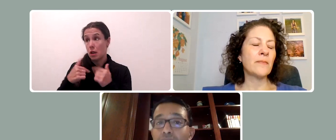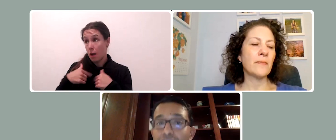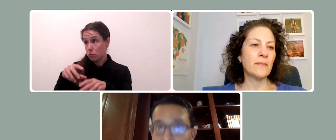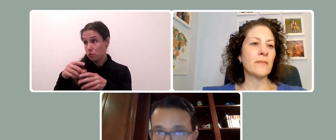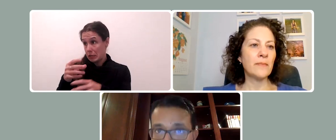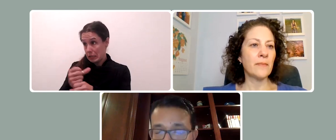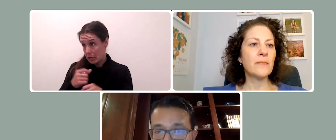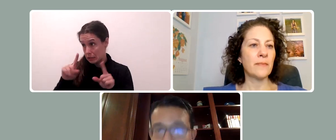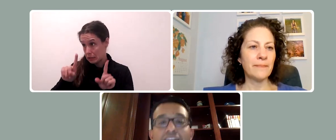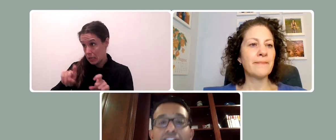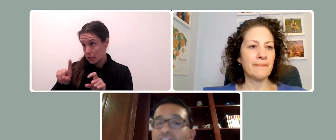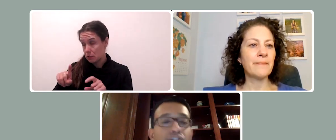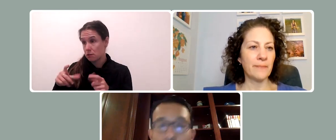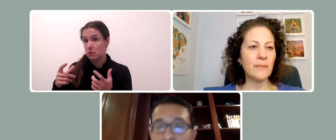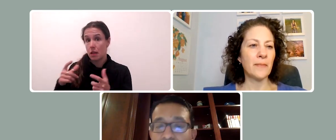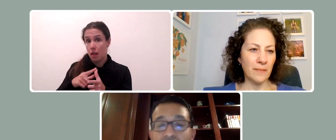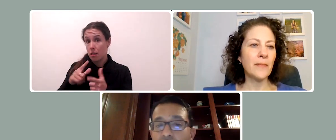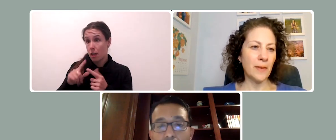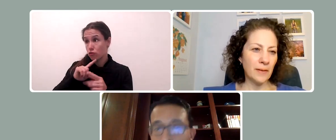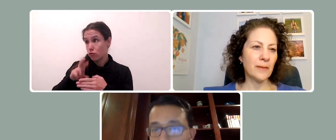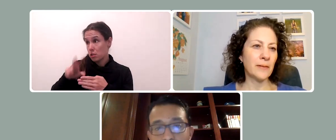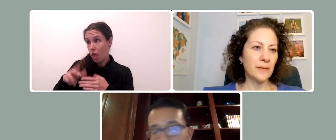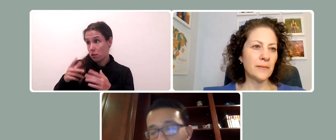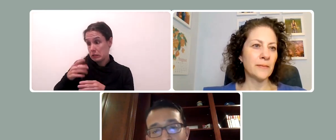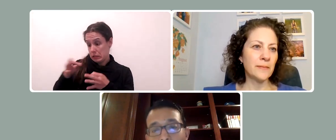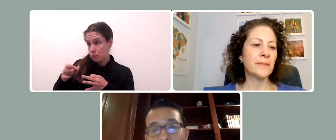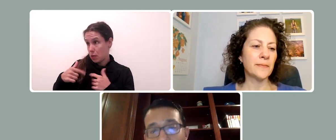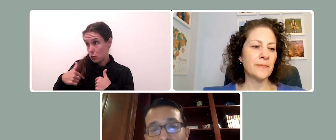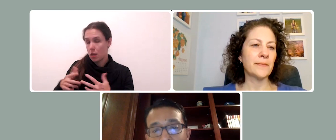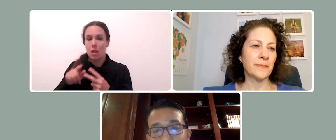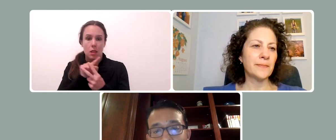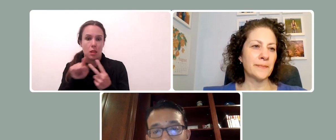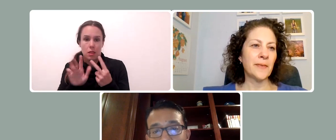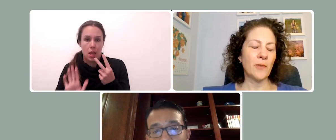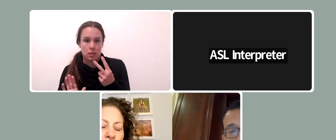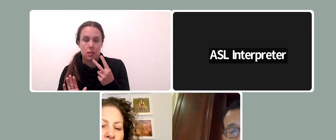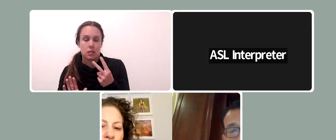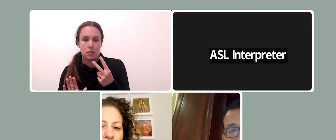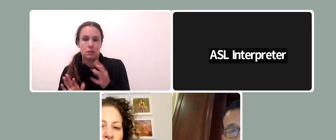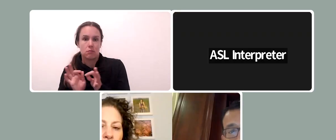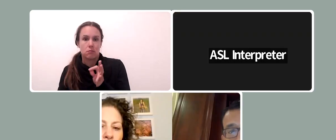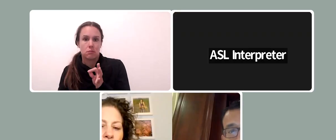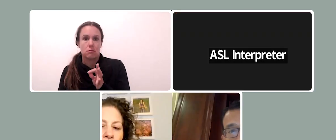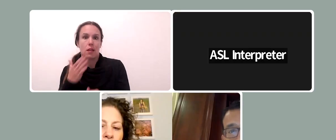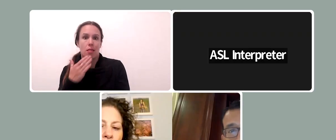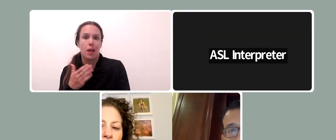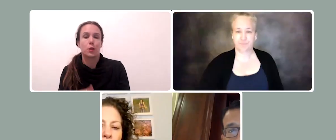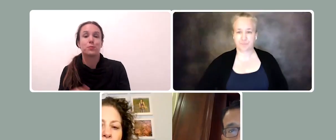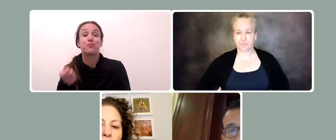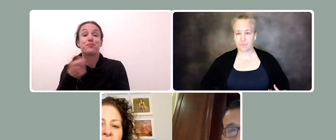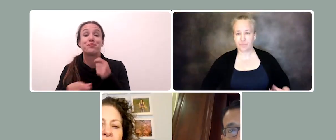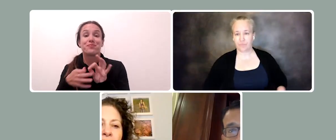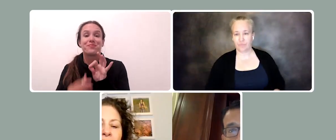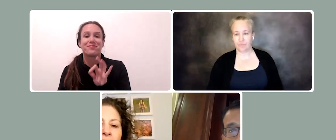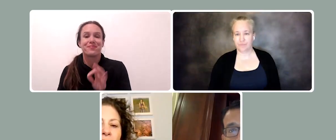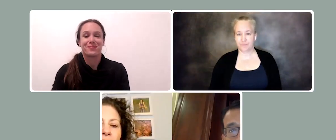please explain the results to me. That's all. That's really the 2 questions to ask. Great, thank you.